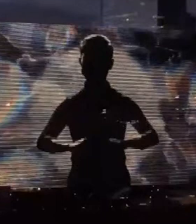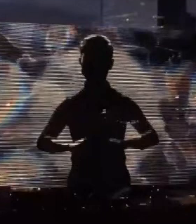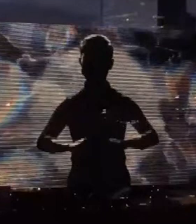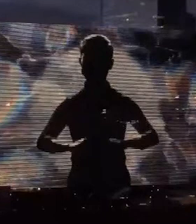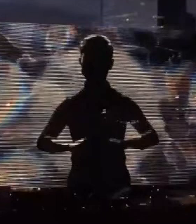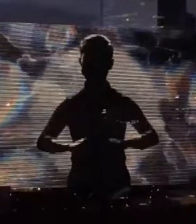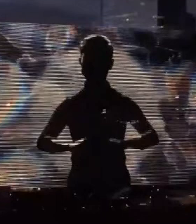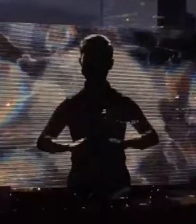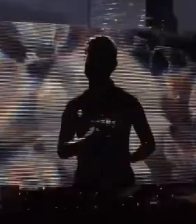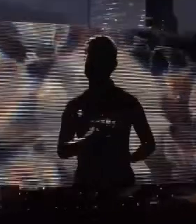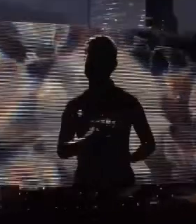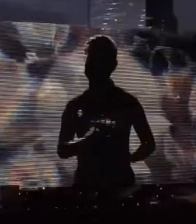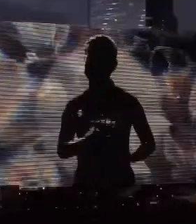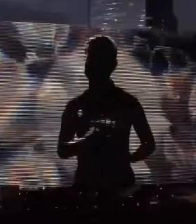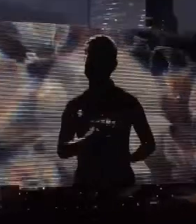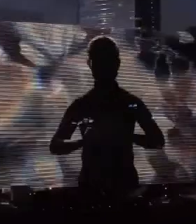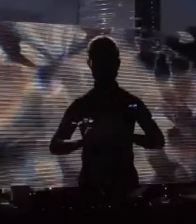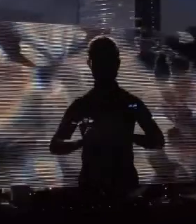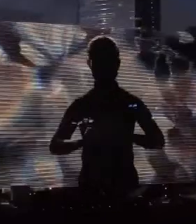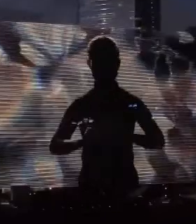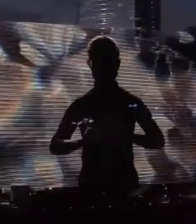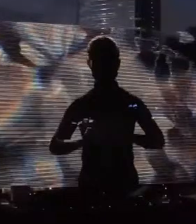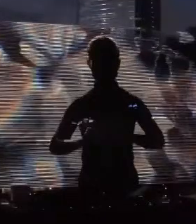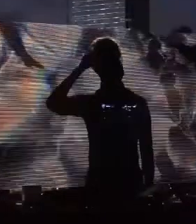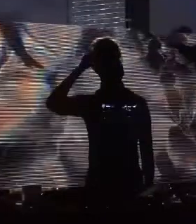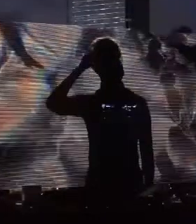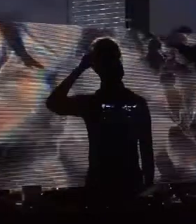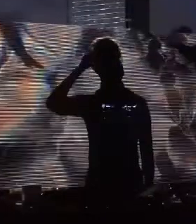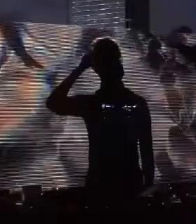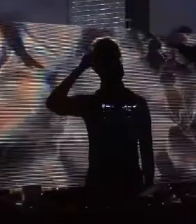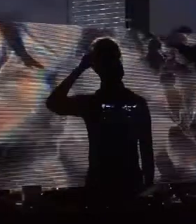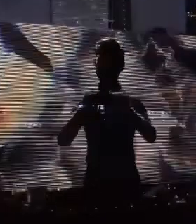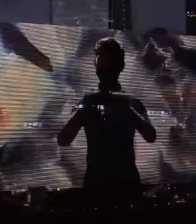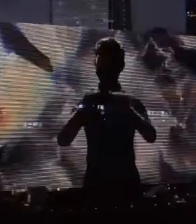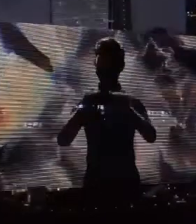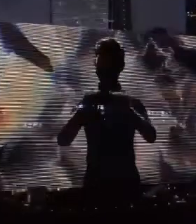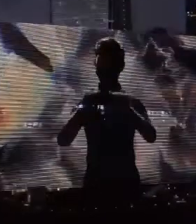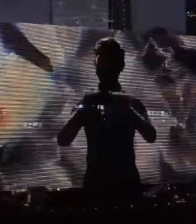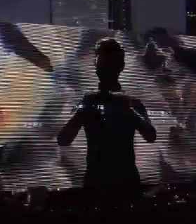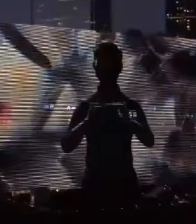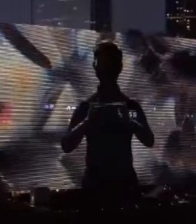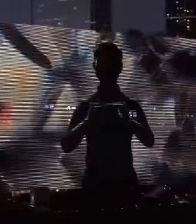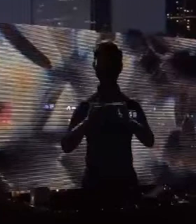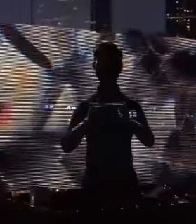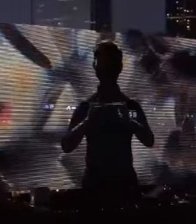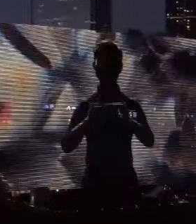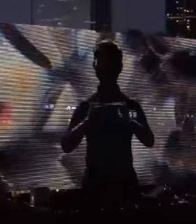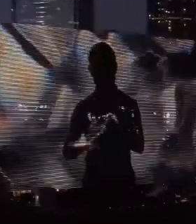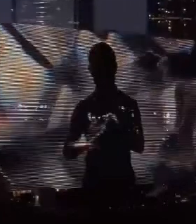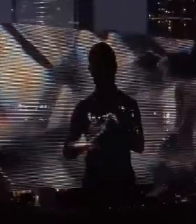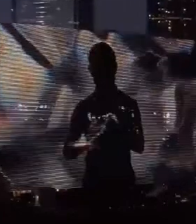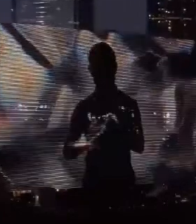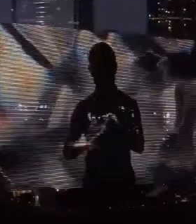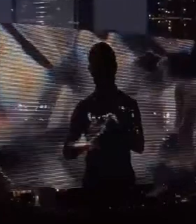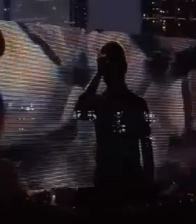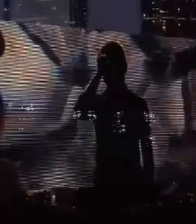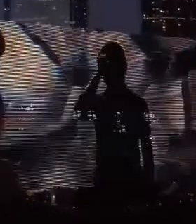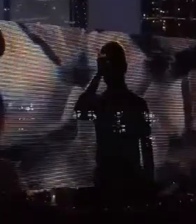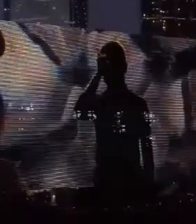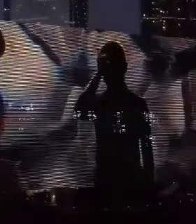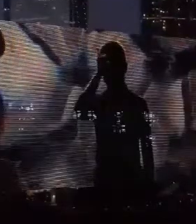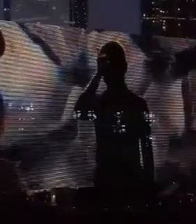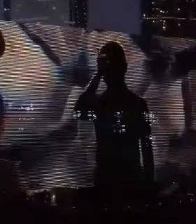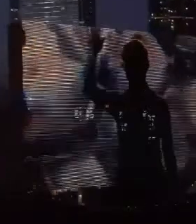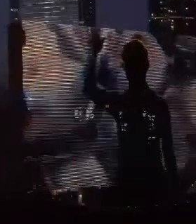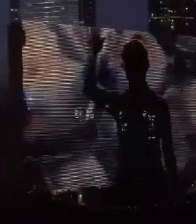Exactly. You know, the idea of how the arts really can play a role in mental well-being, I think we all discovered that during the pandemic. And